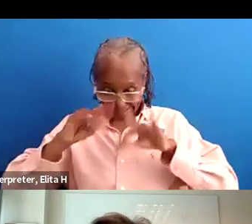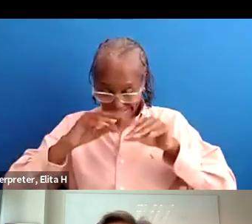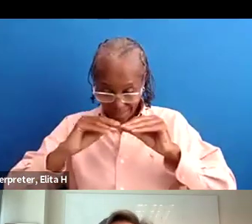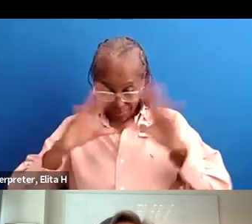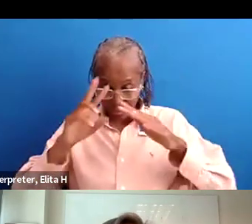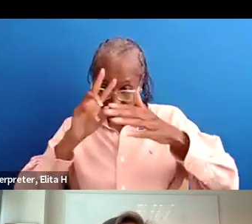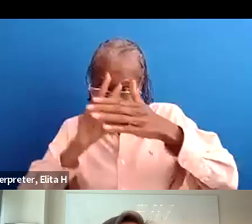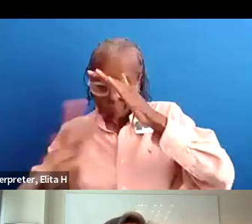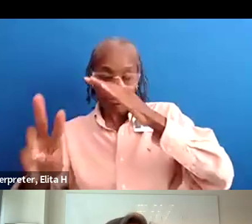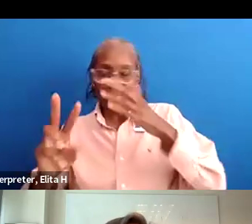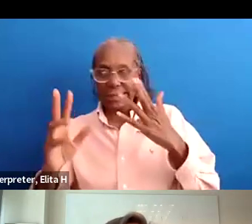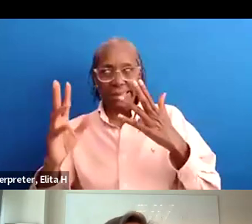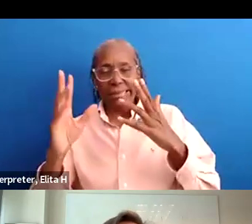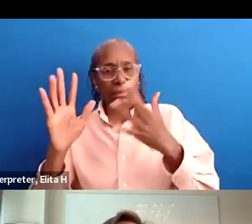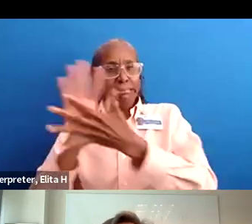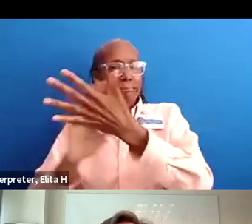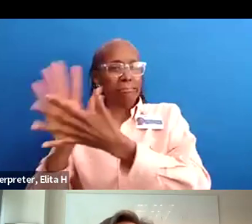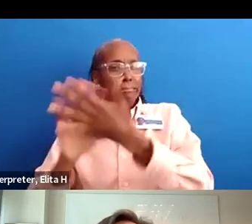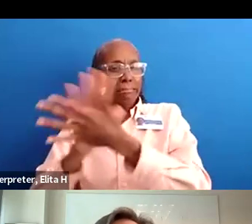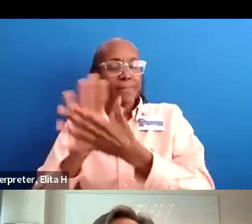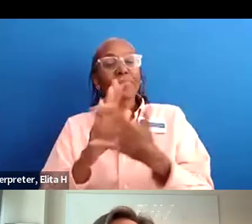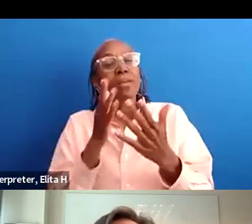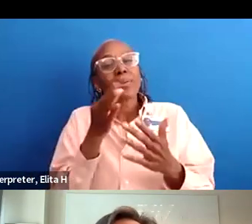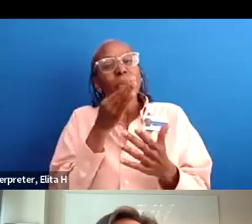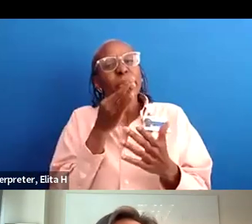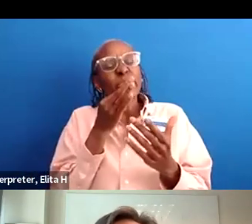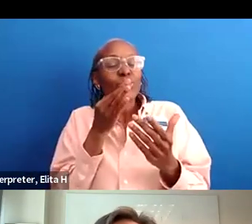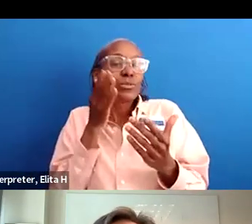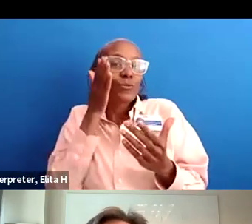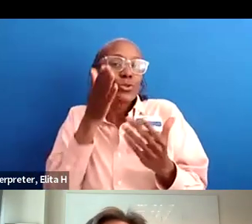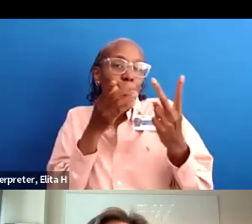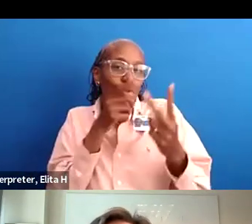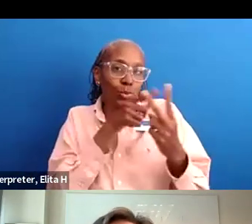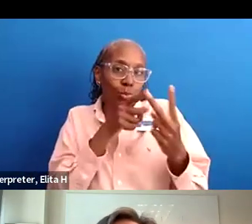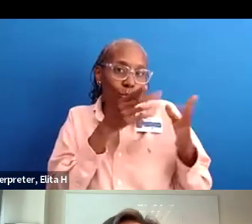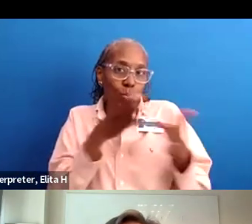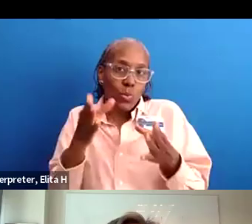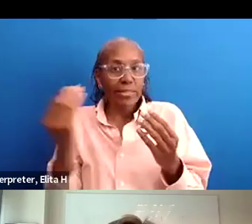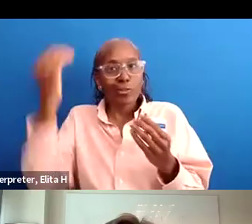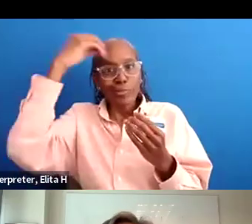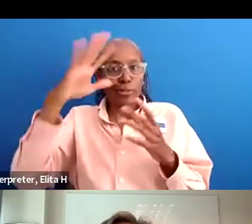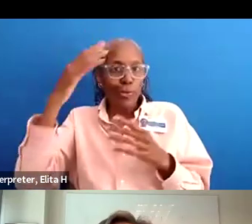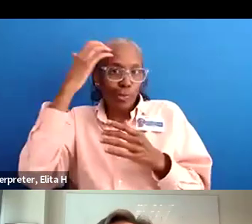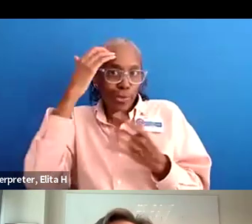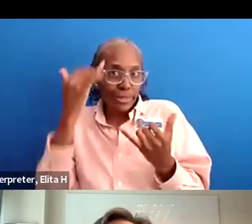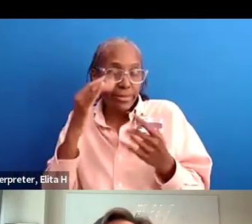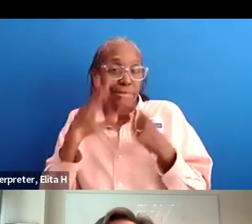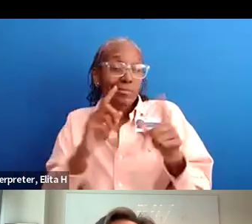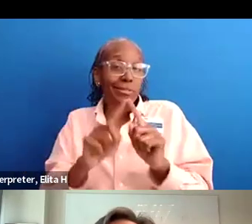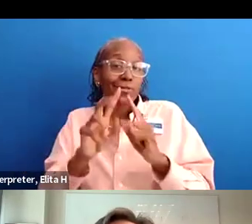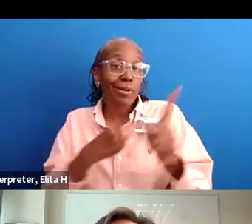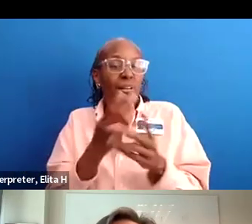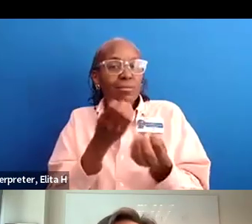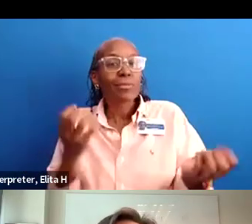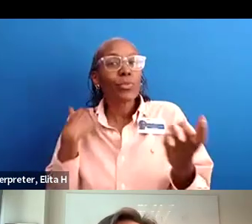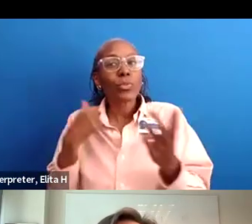of in the near future. Certainly, there's two ways to get devices into the brain today, especially the types of devices that